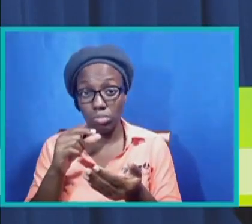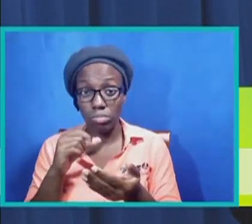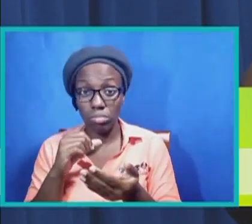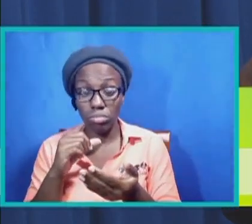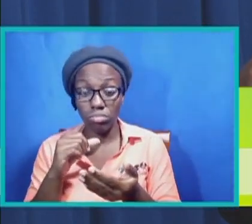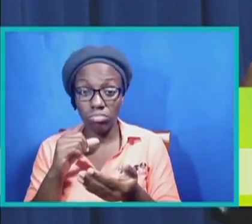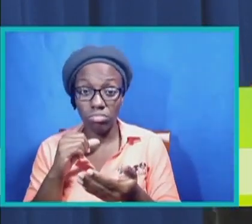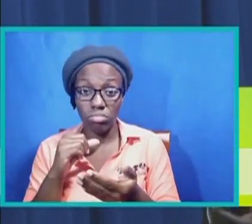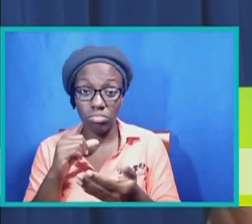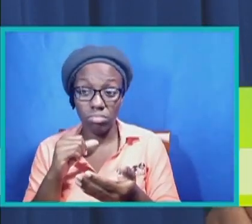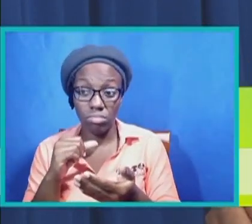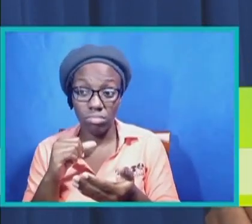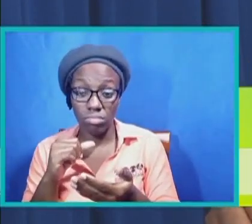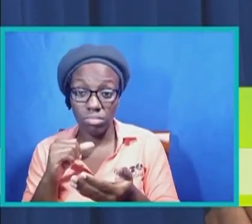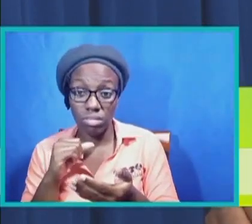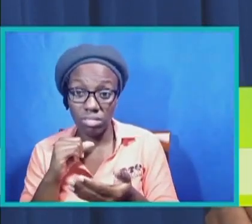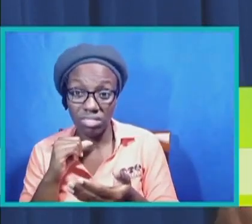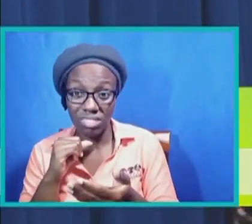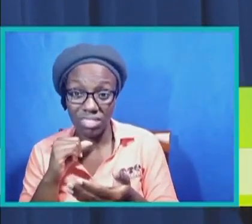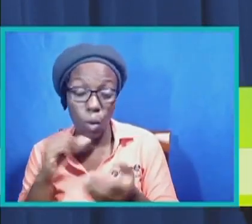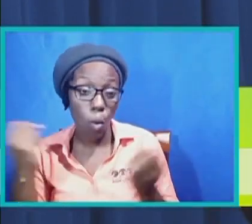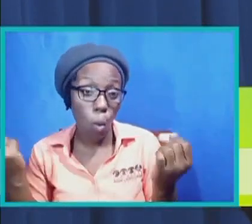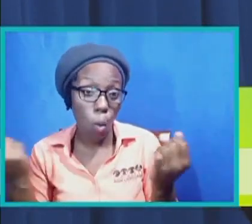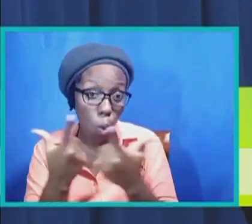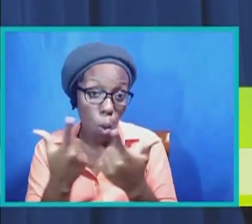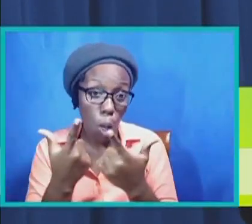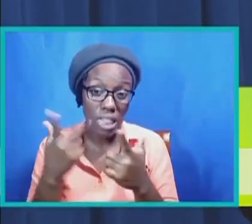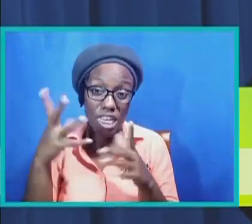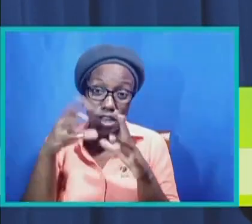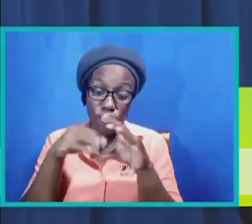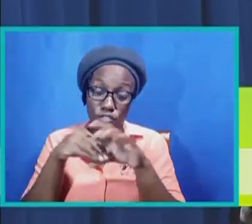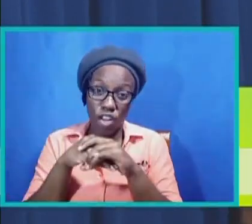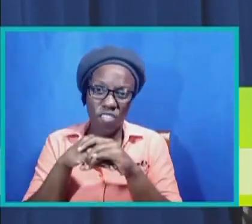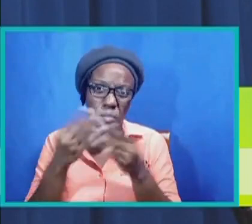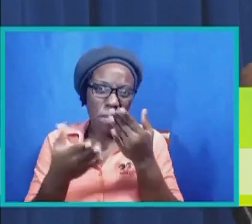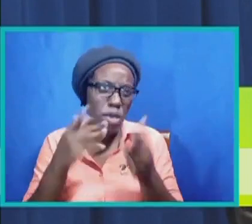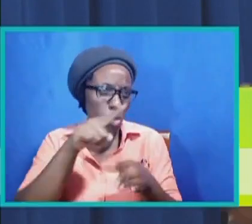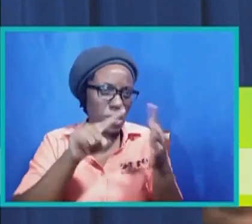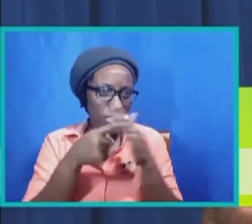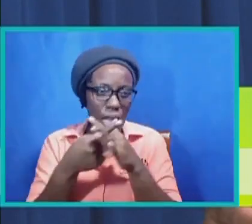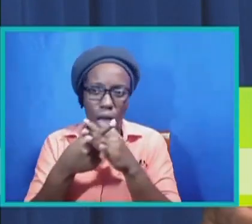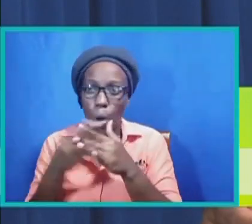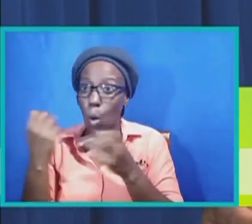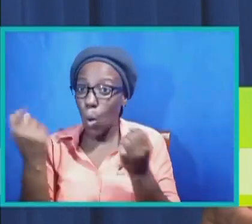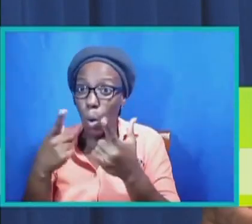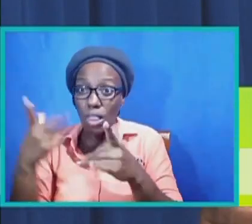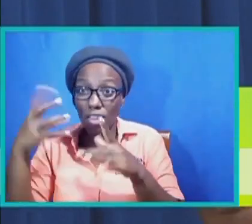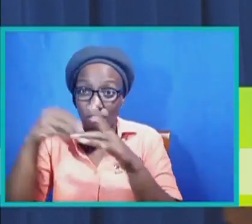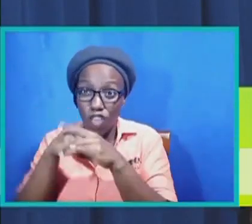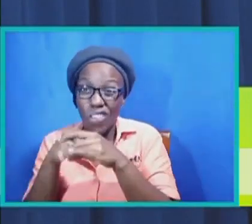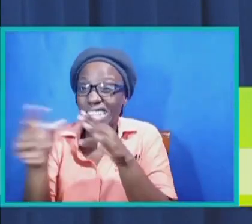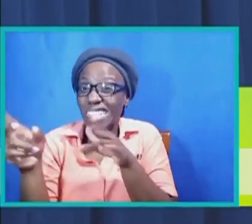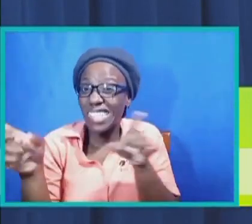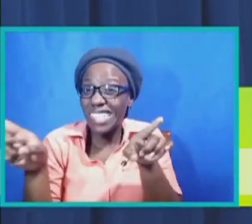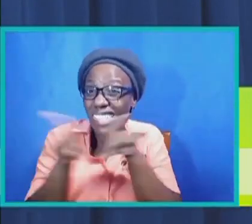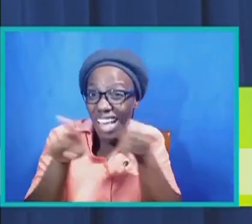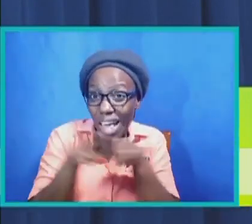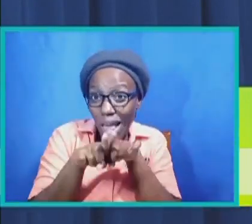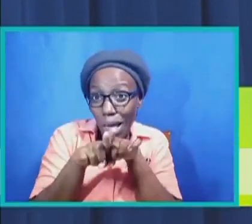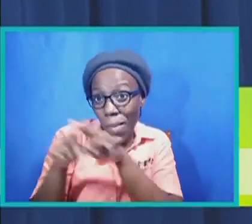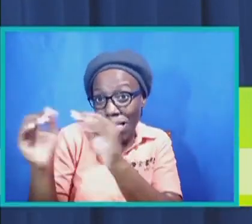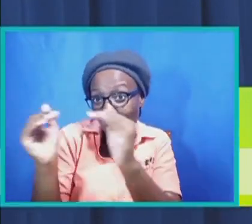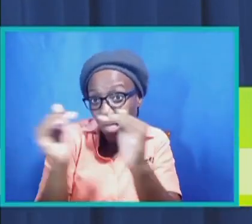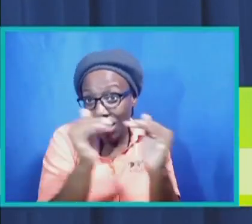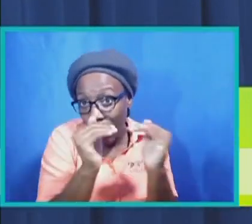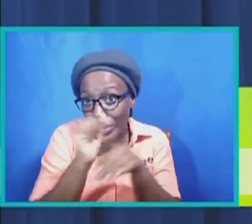having the same level of training, but you build on that as you go forward. I remember